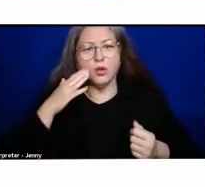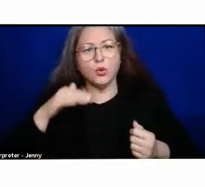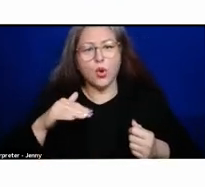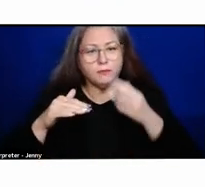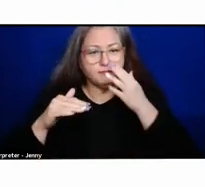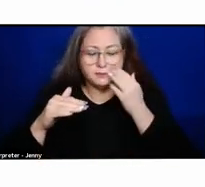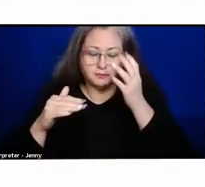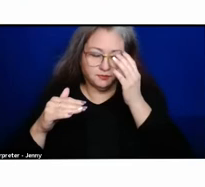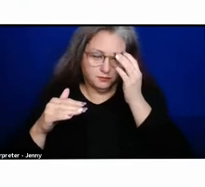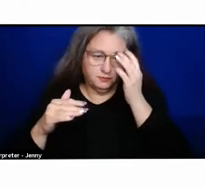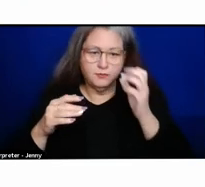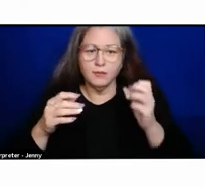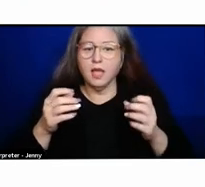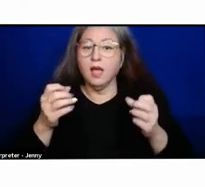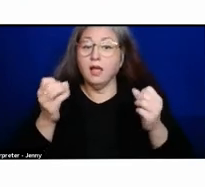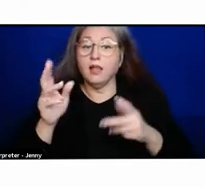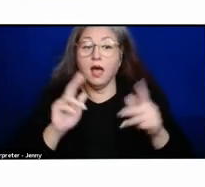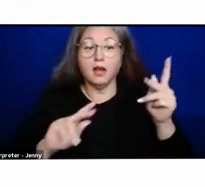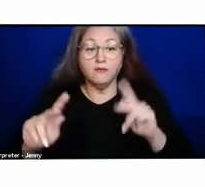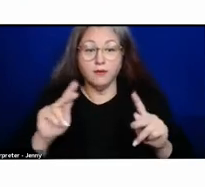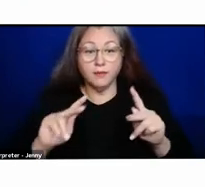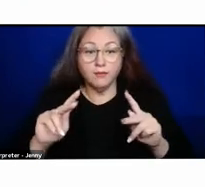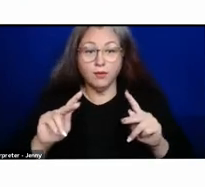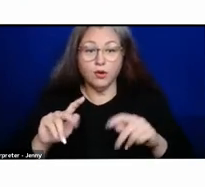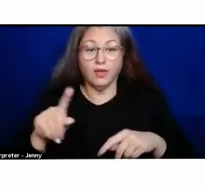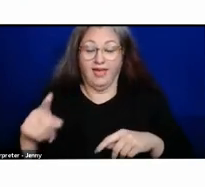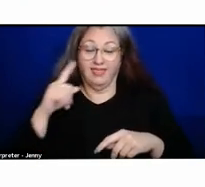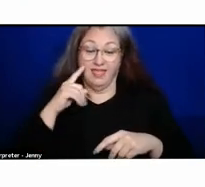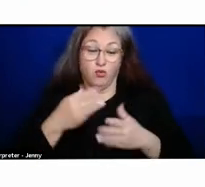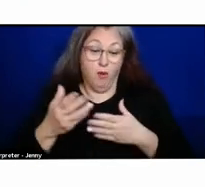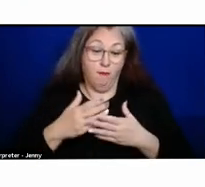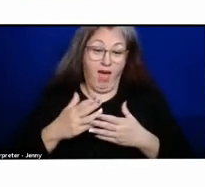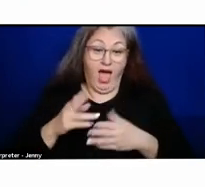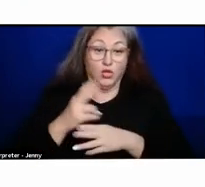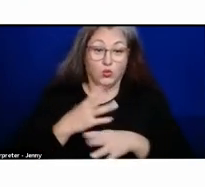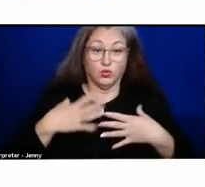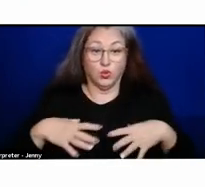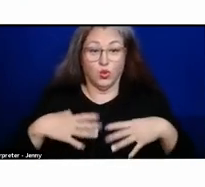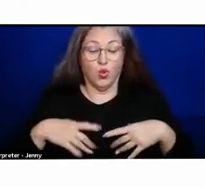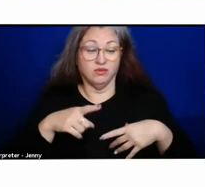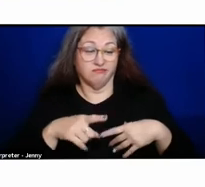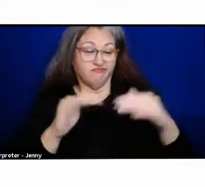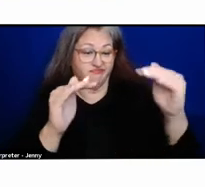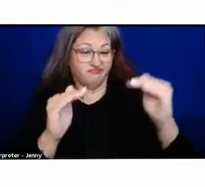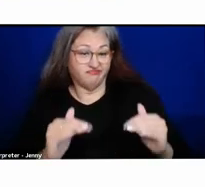a lot of people saw secondhand clothing as demeaning to us as a people. And